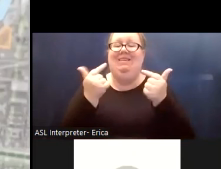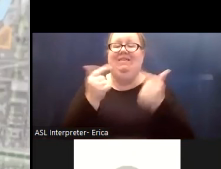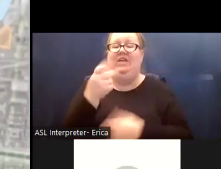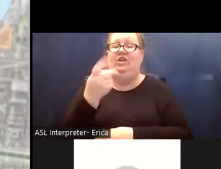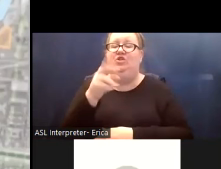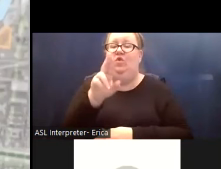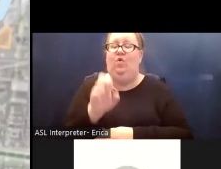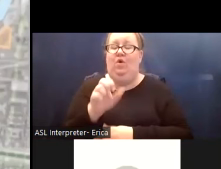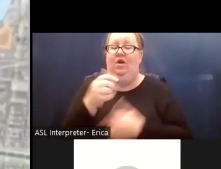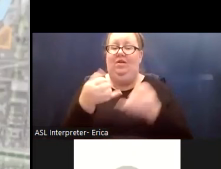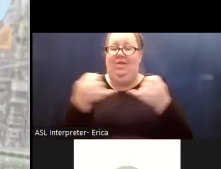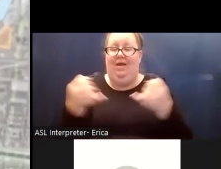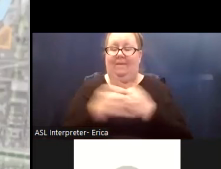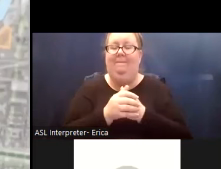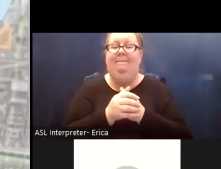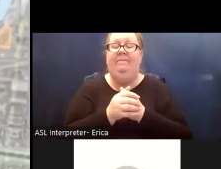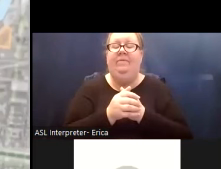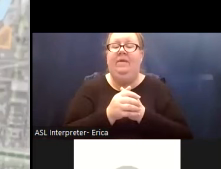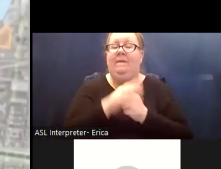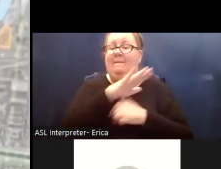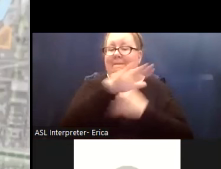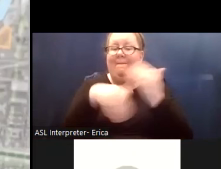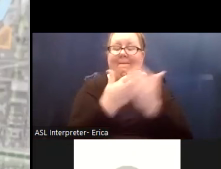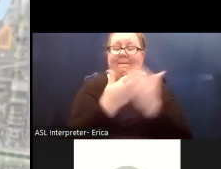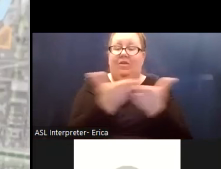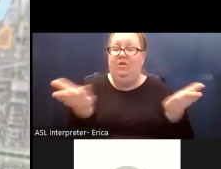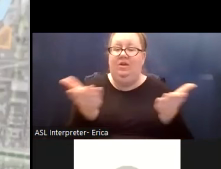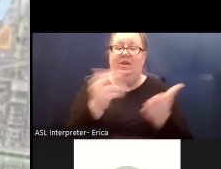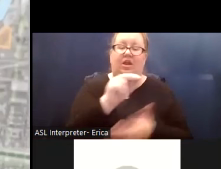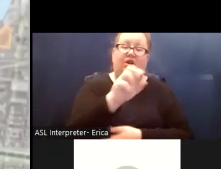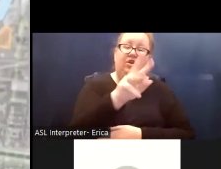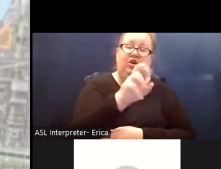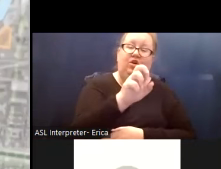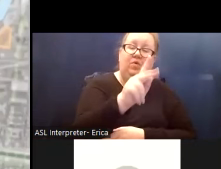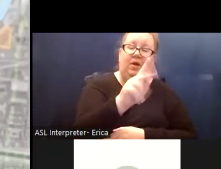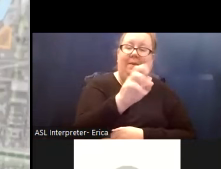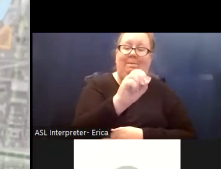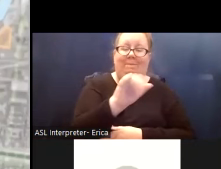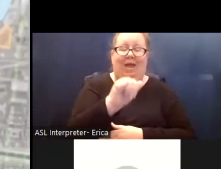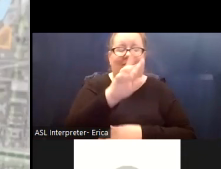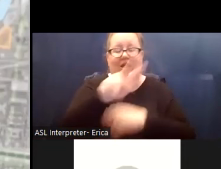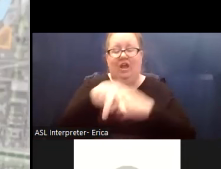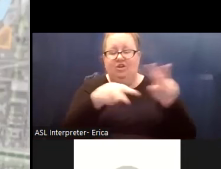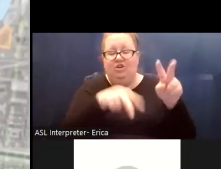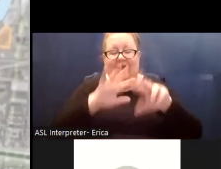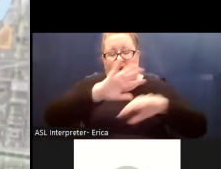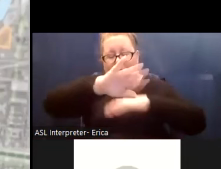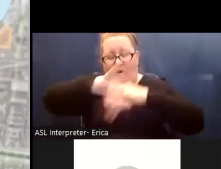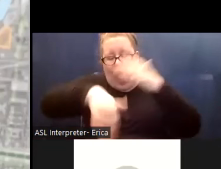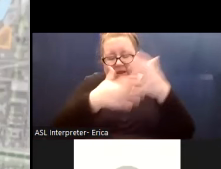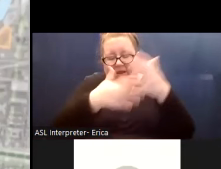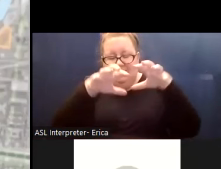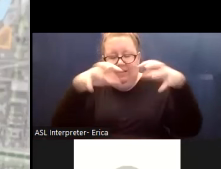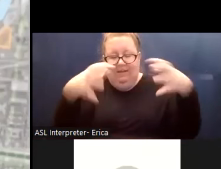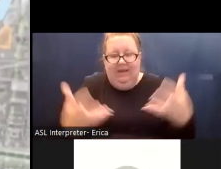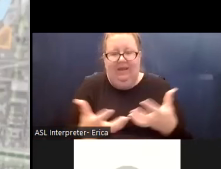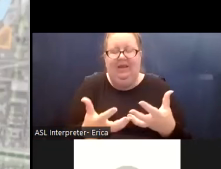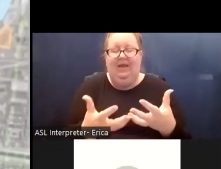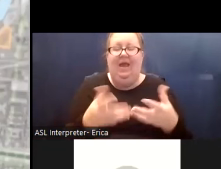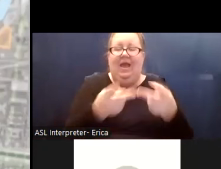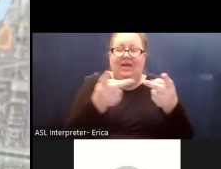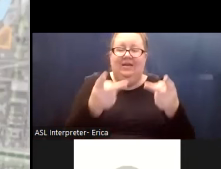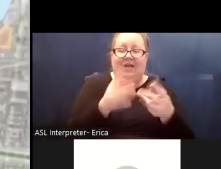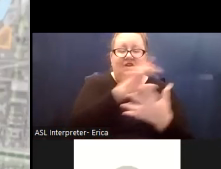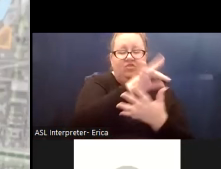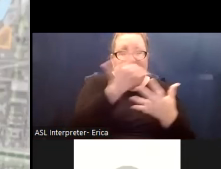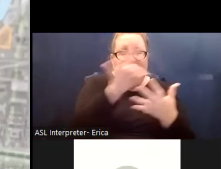the whole entire Newark Bay is looked at holistically. So sites are selected and pushed forward by a